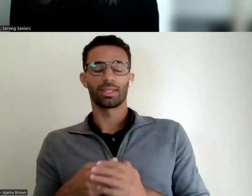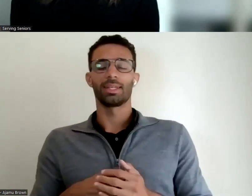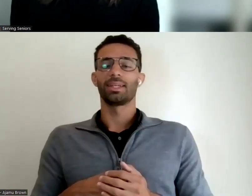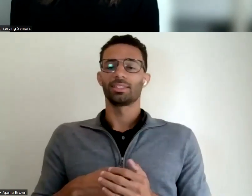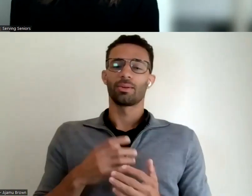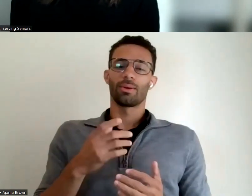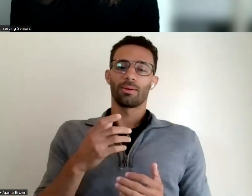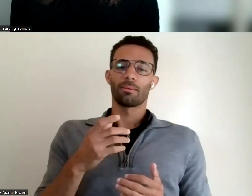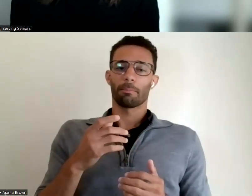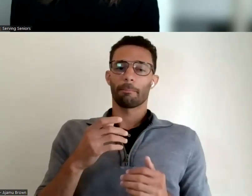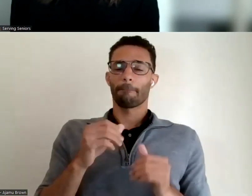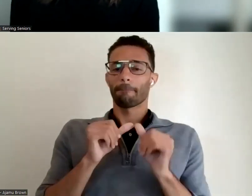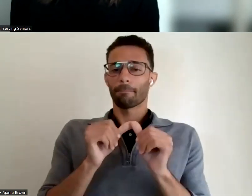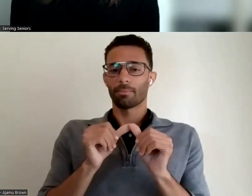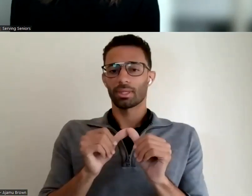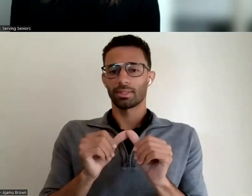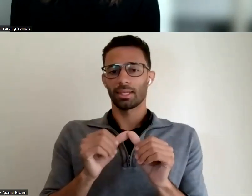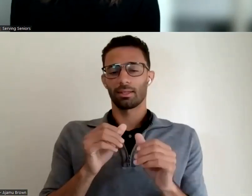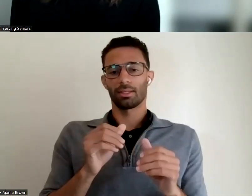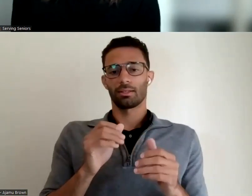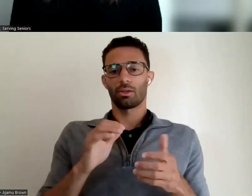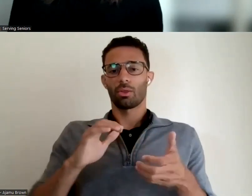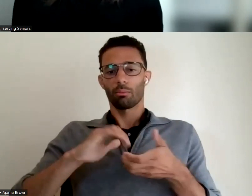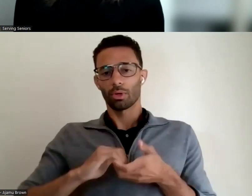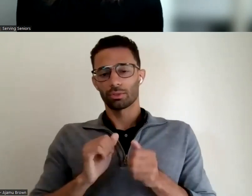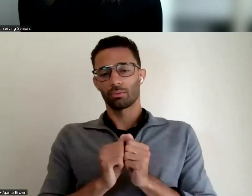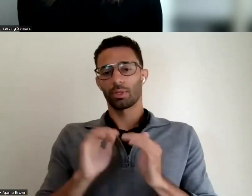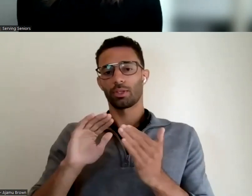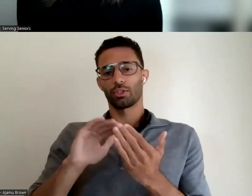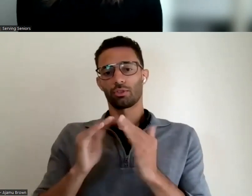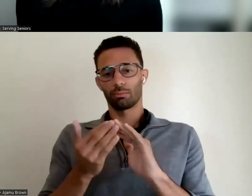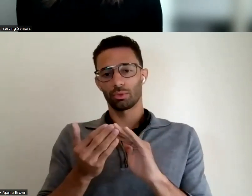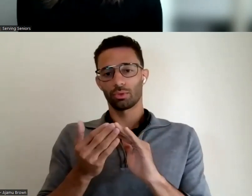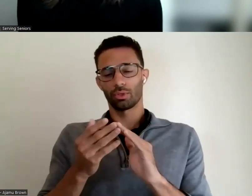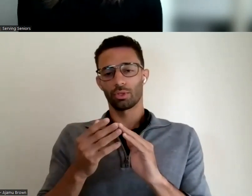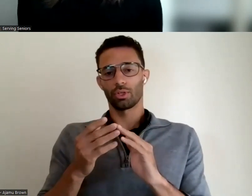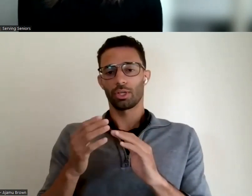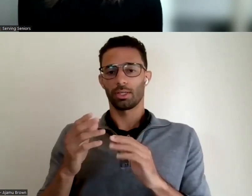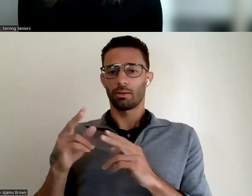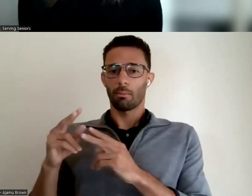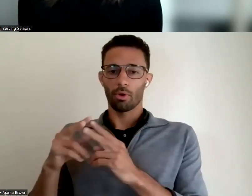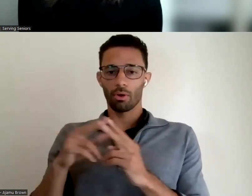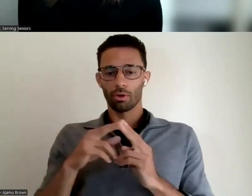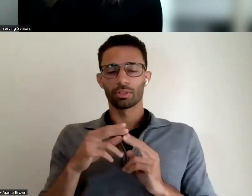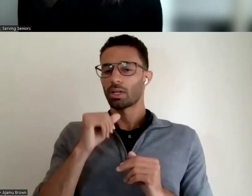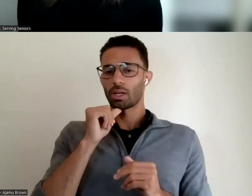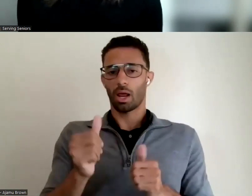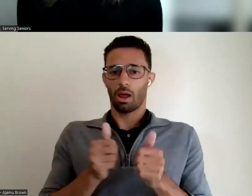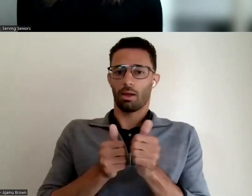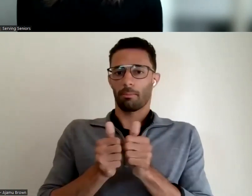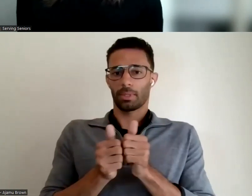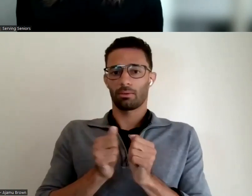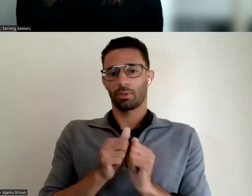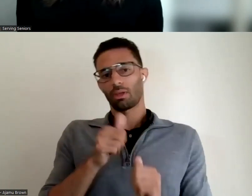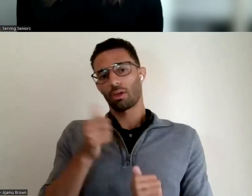with community partners so that we're not putting our clients in competition with each other, and we're finding the best person for